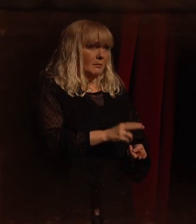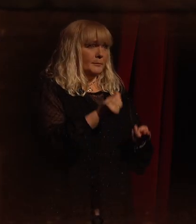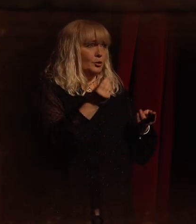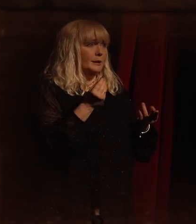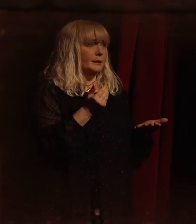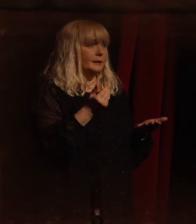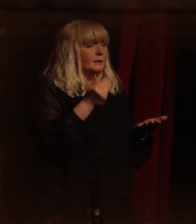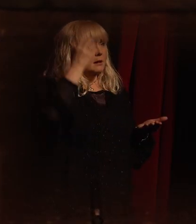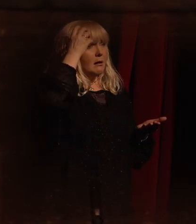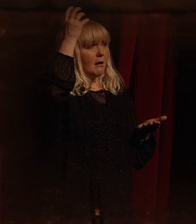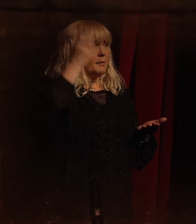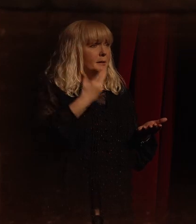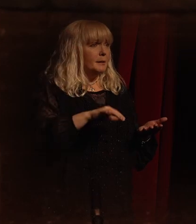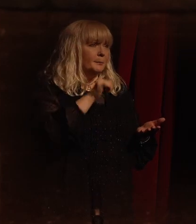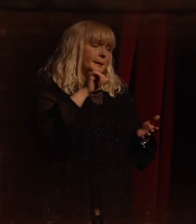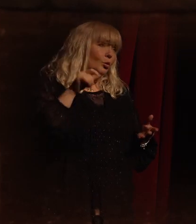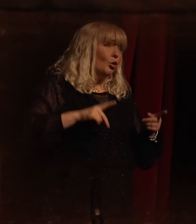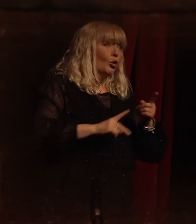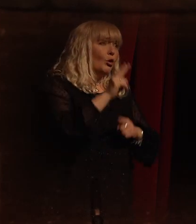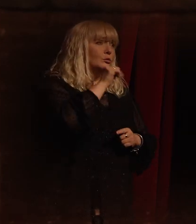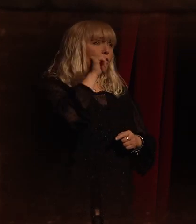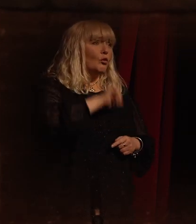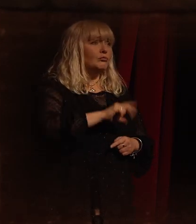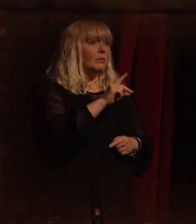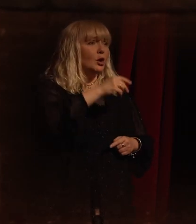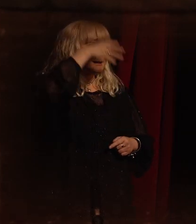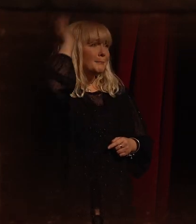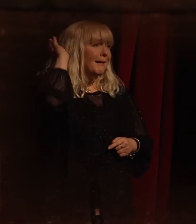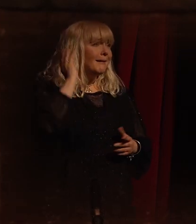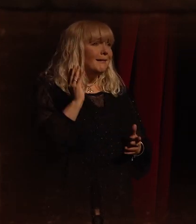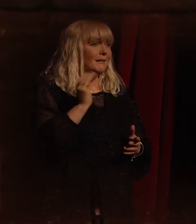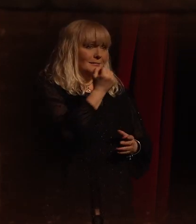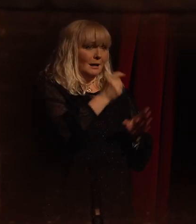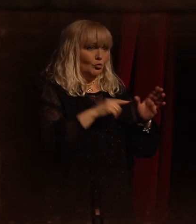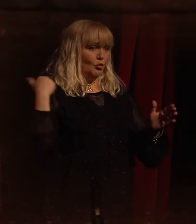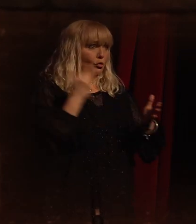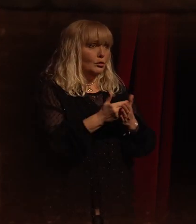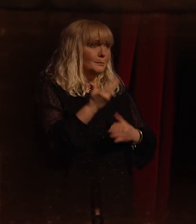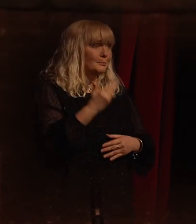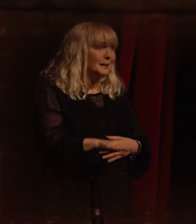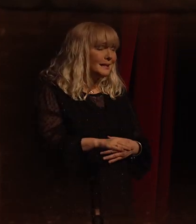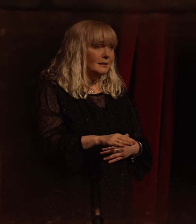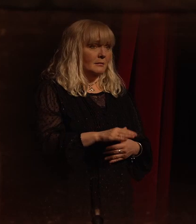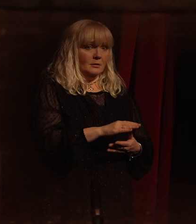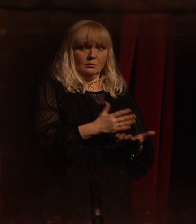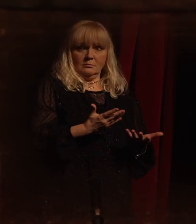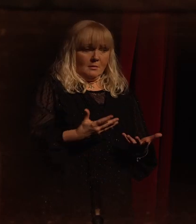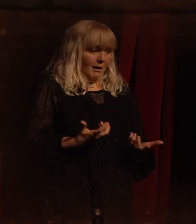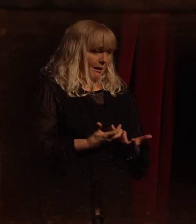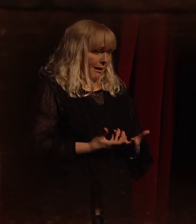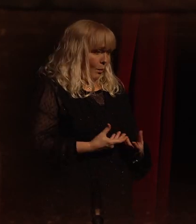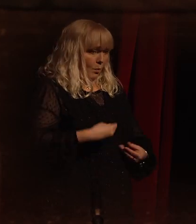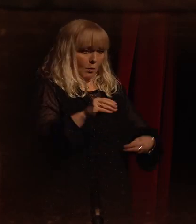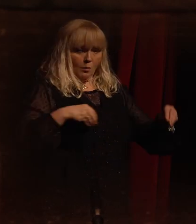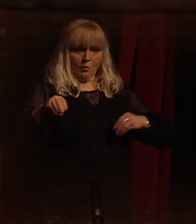the government cut 130 million from our budget over the last 10 years, without people like